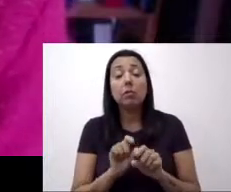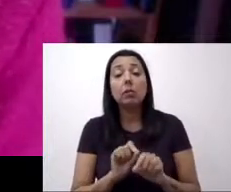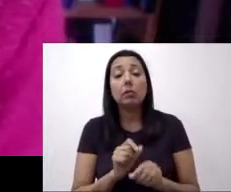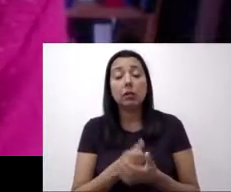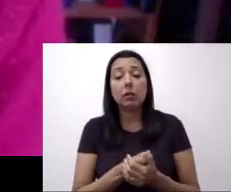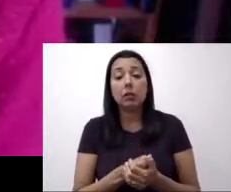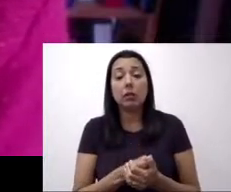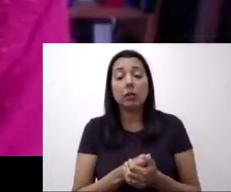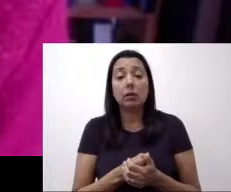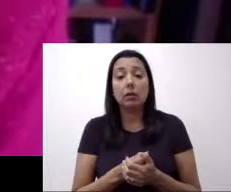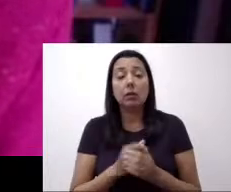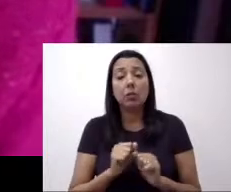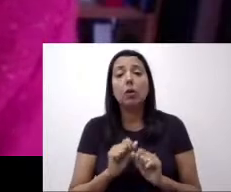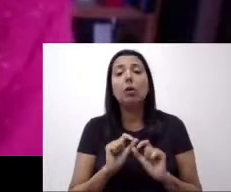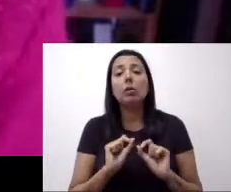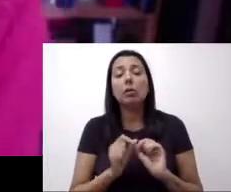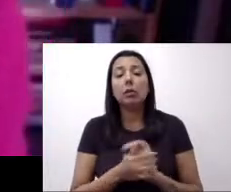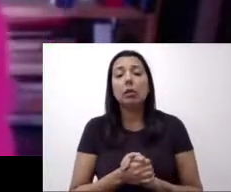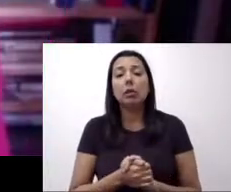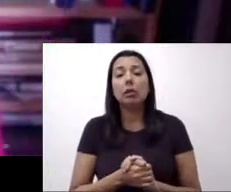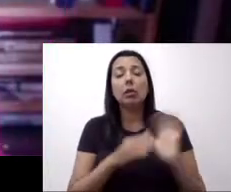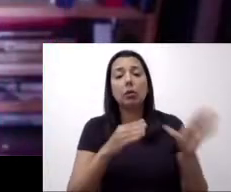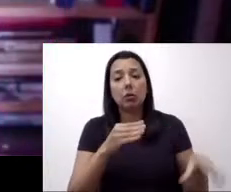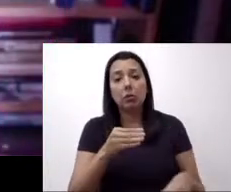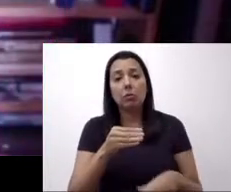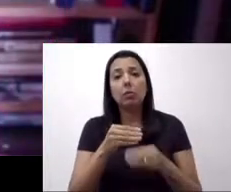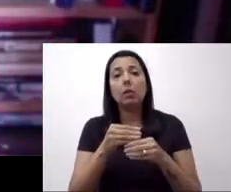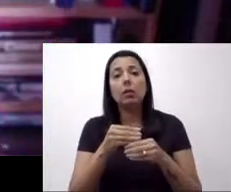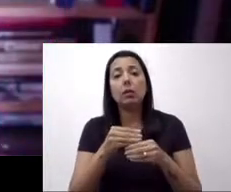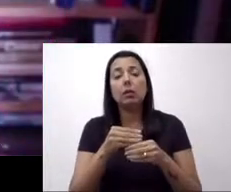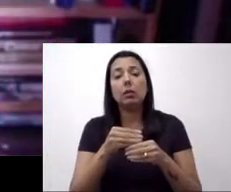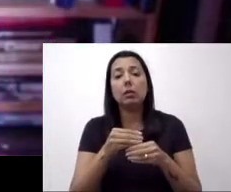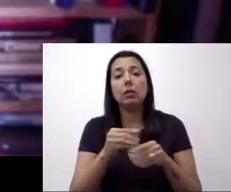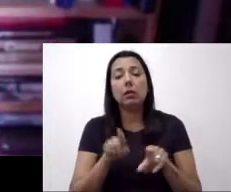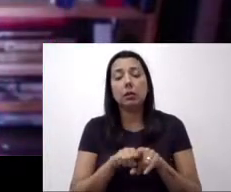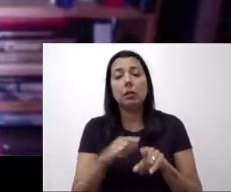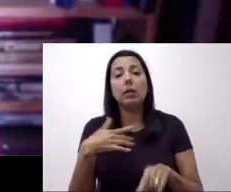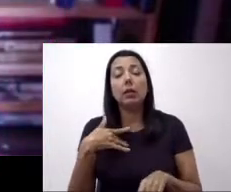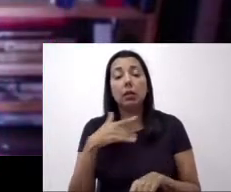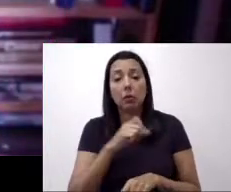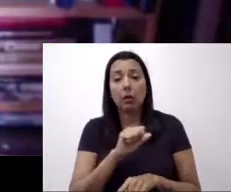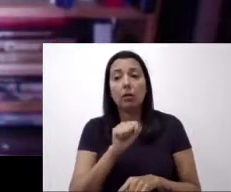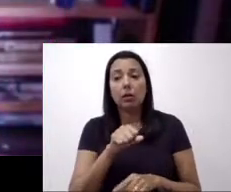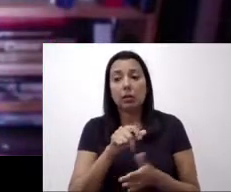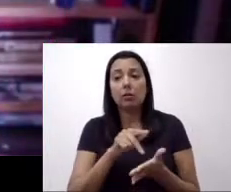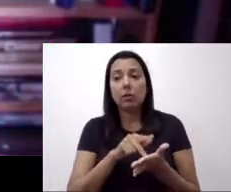be implemented. That's what I did in my research on